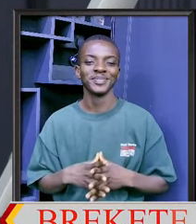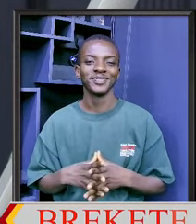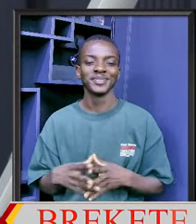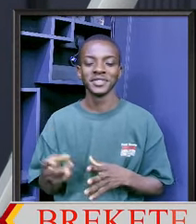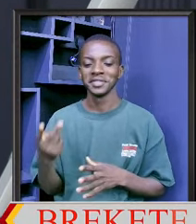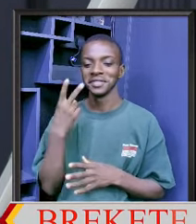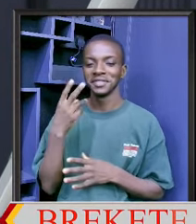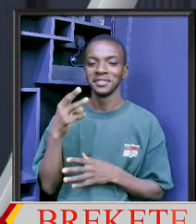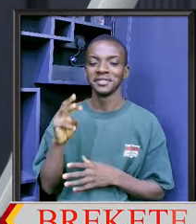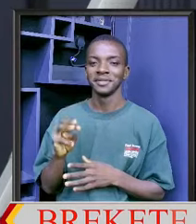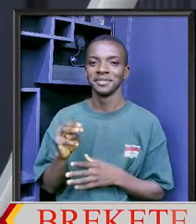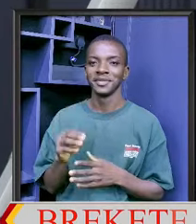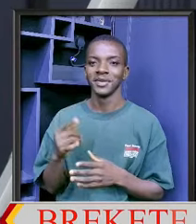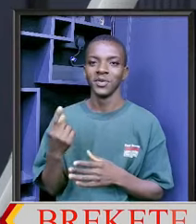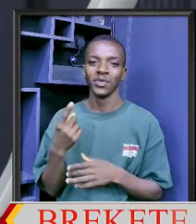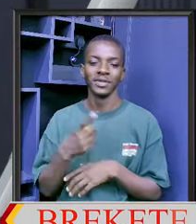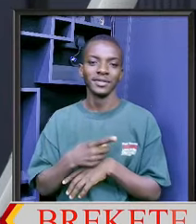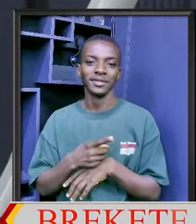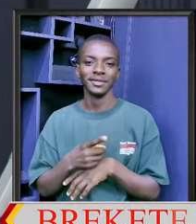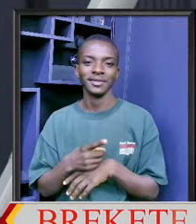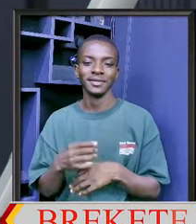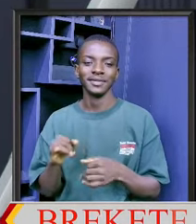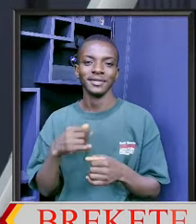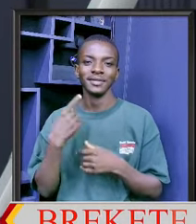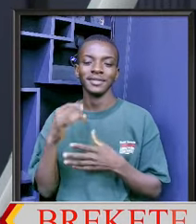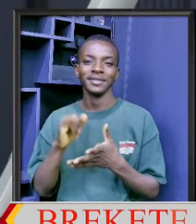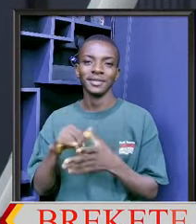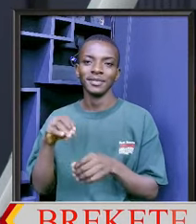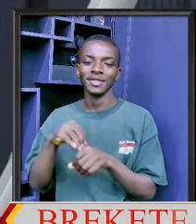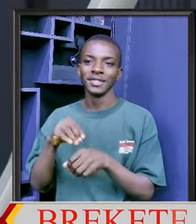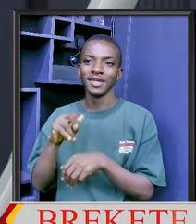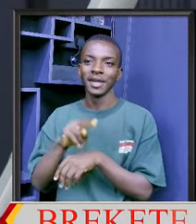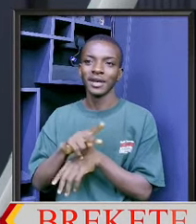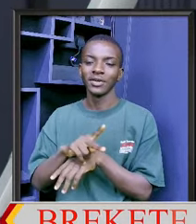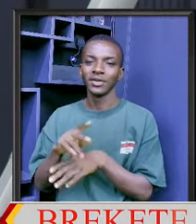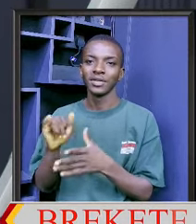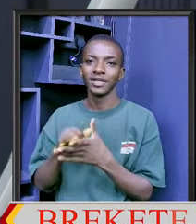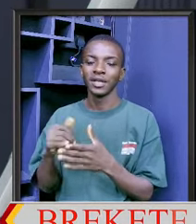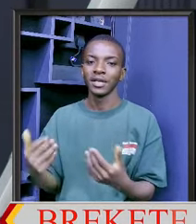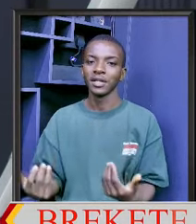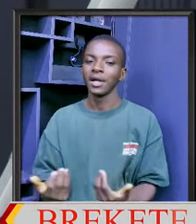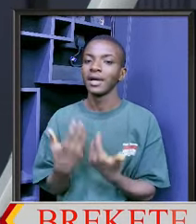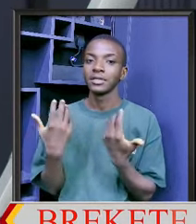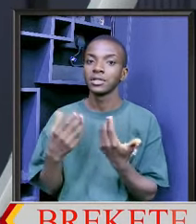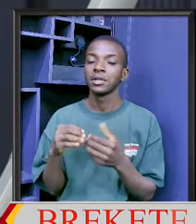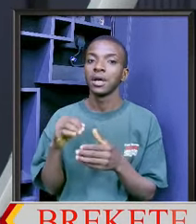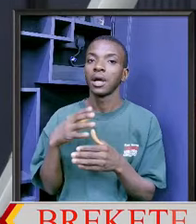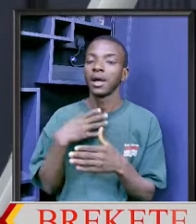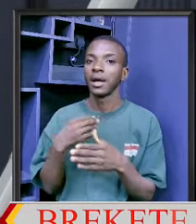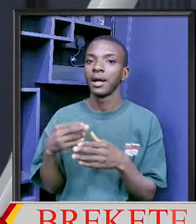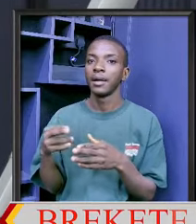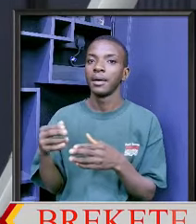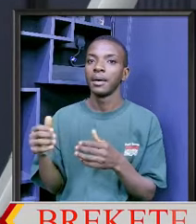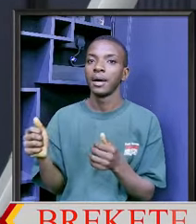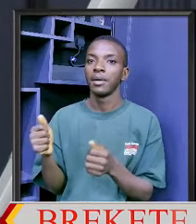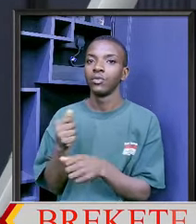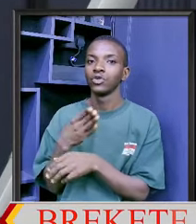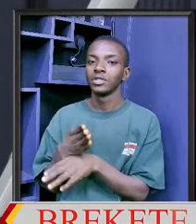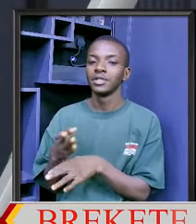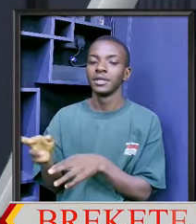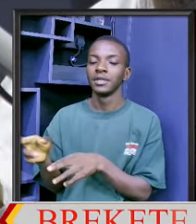And they look him. One day he go tell them for Kaduna say, I do accident for road, Abuja Road, I pieces.